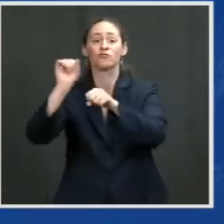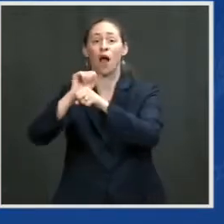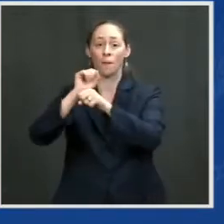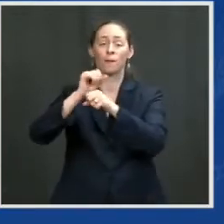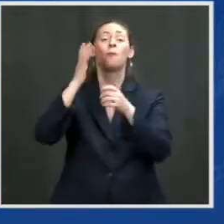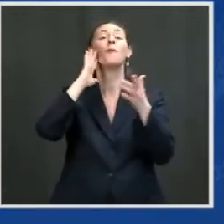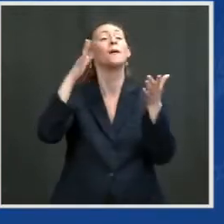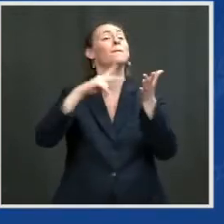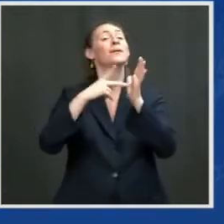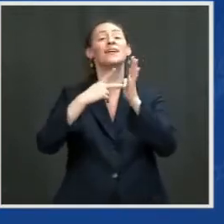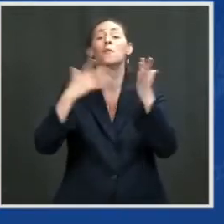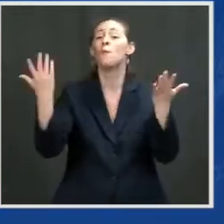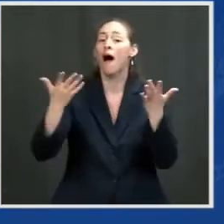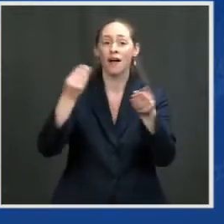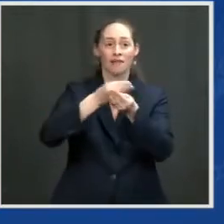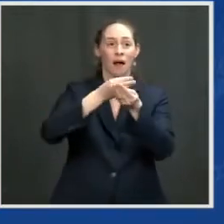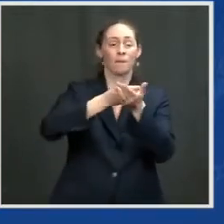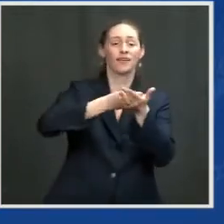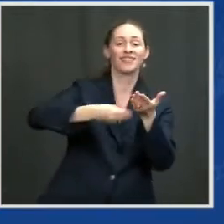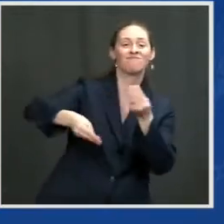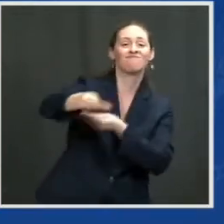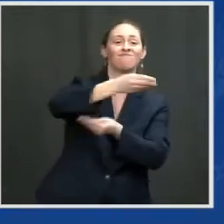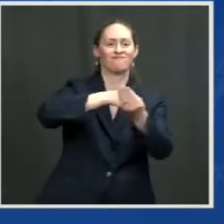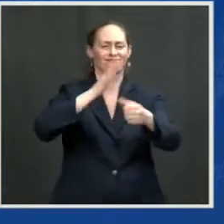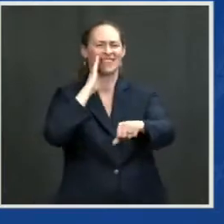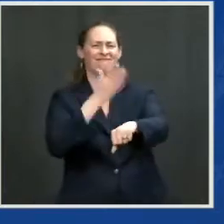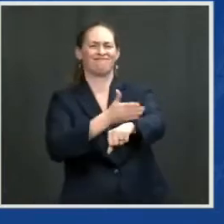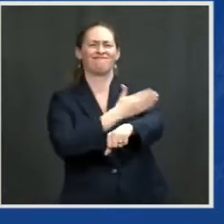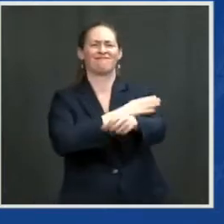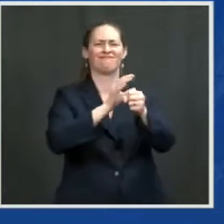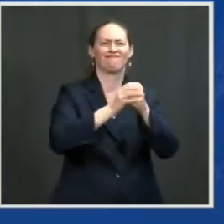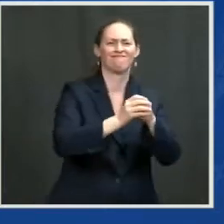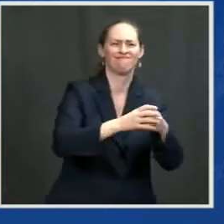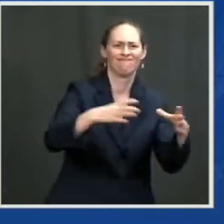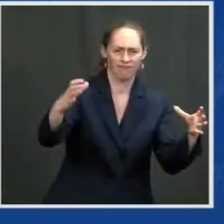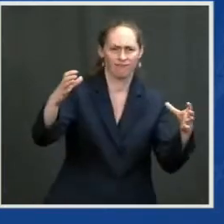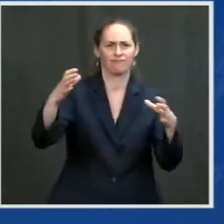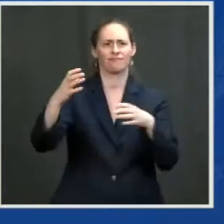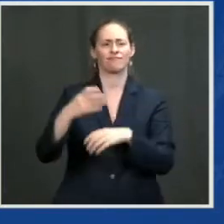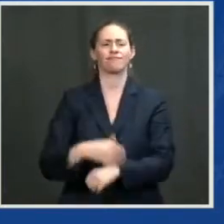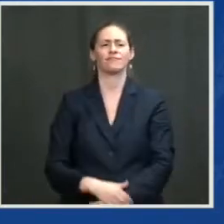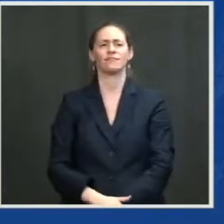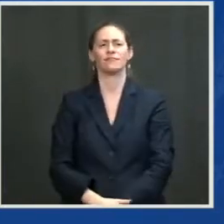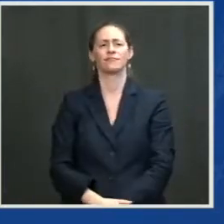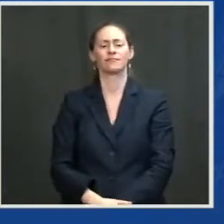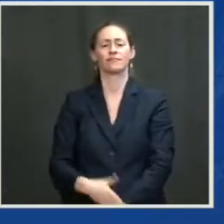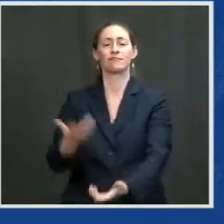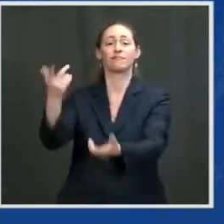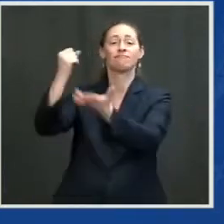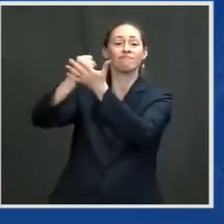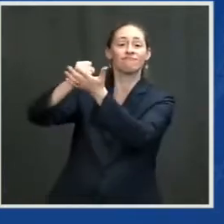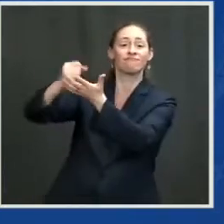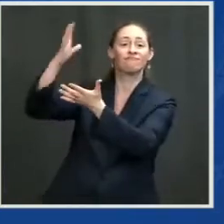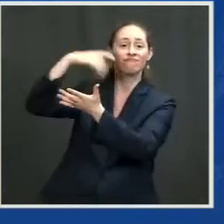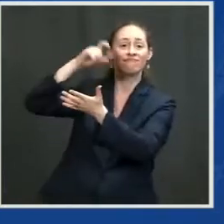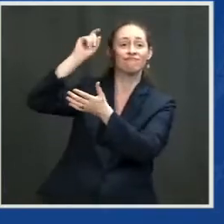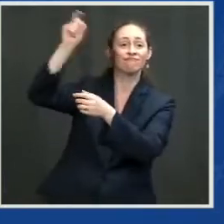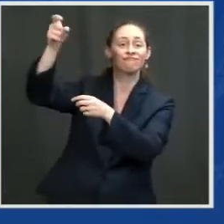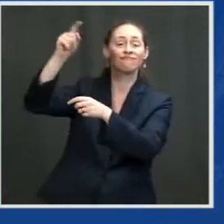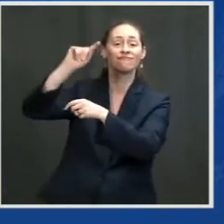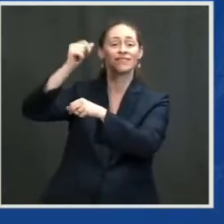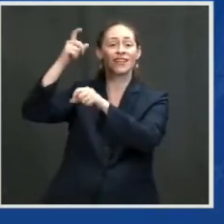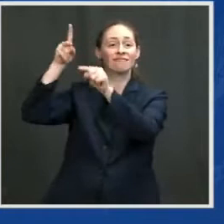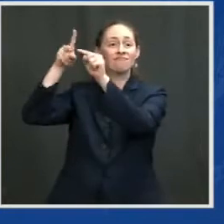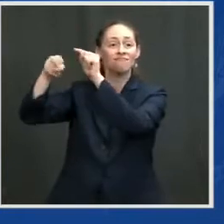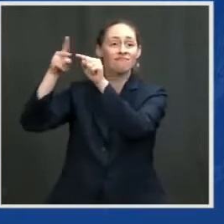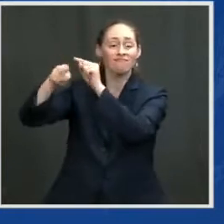choice between giving tax breaks to super wealthy and to corporations and investing in working families. We're going to build